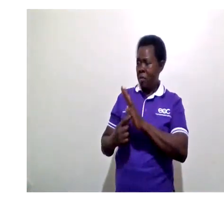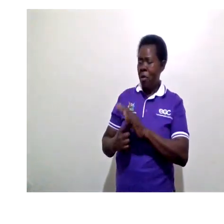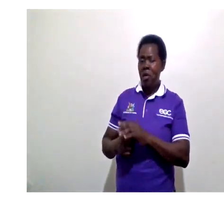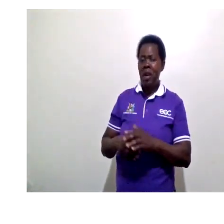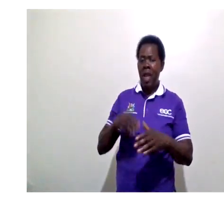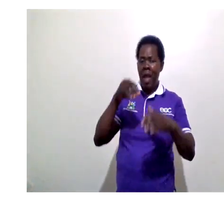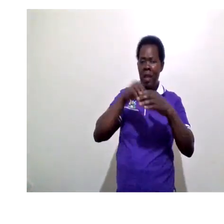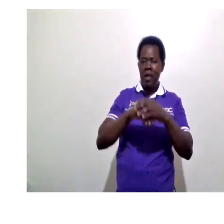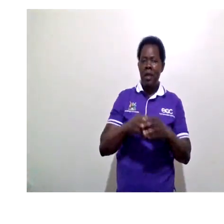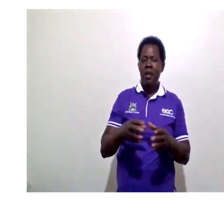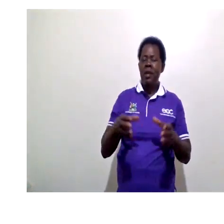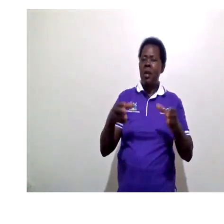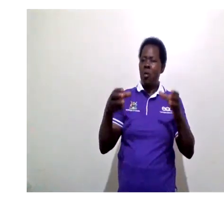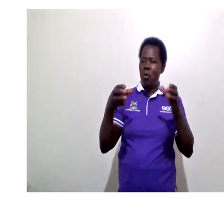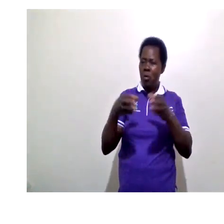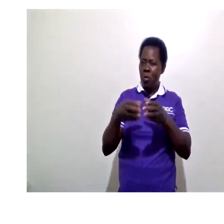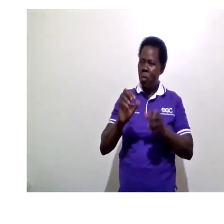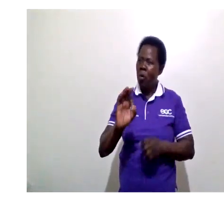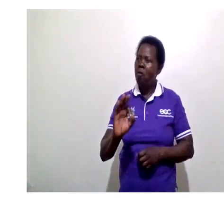Example,